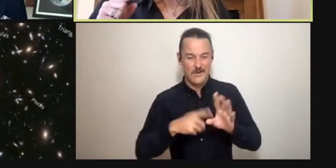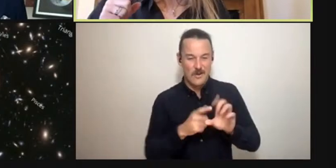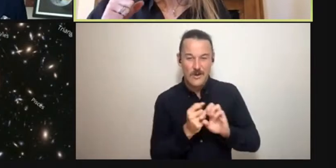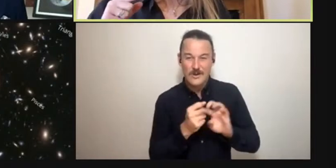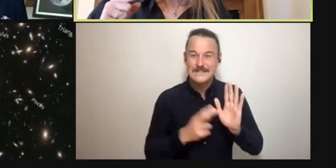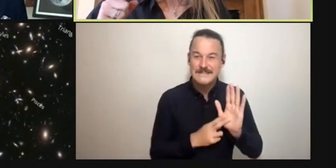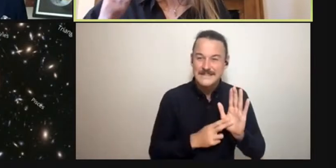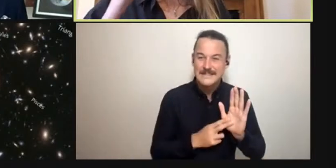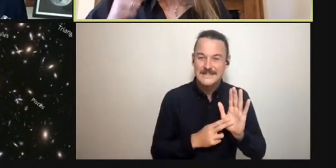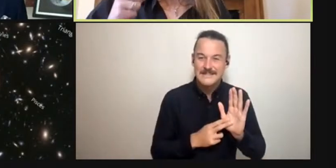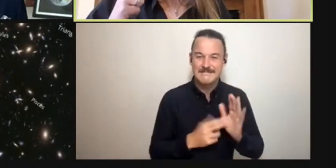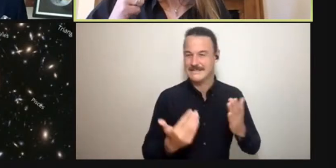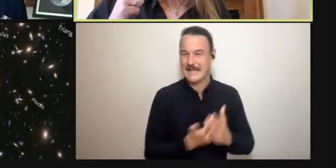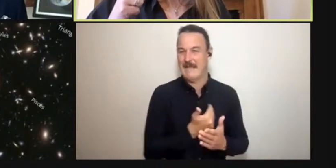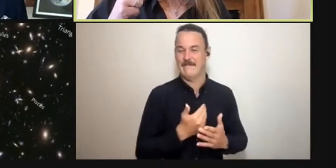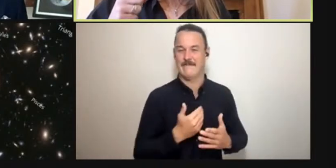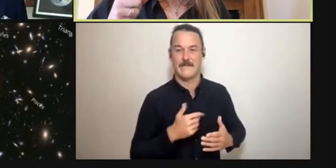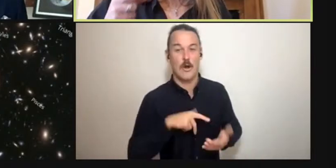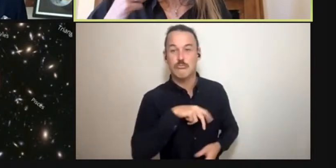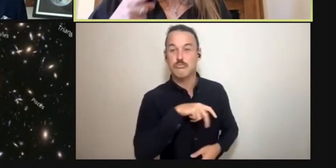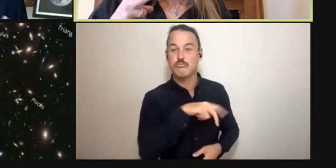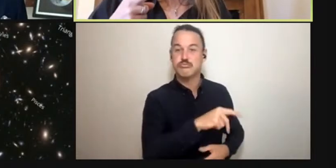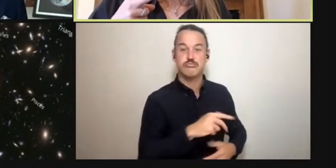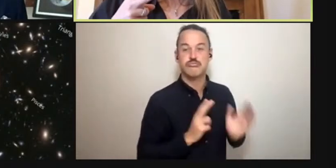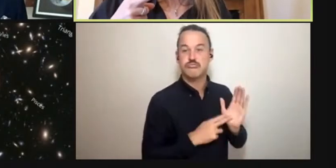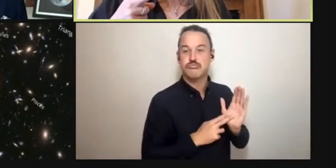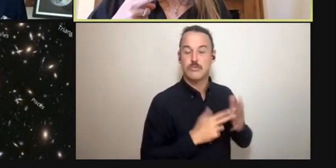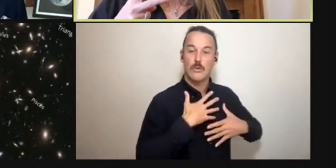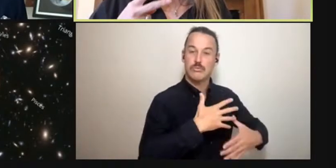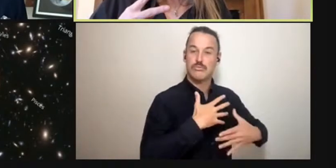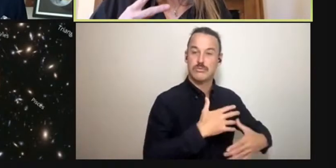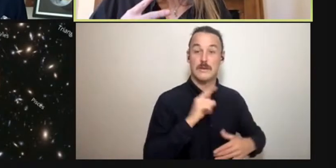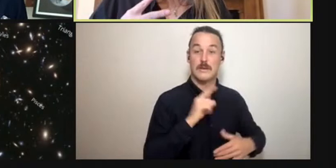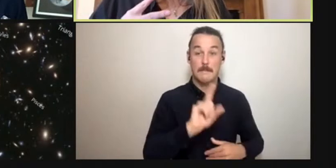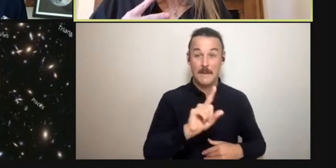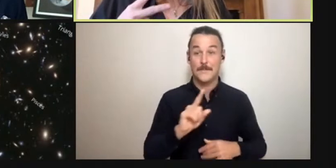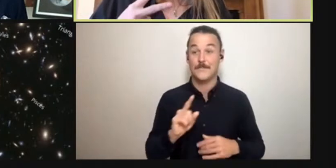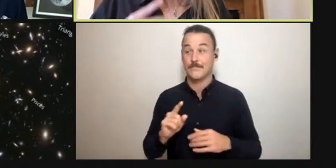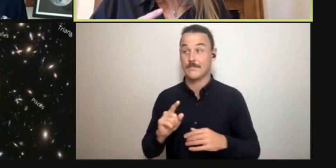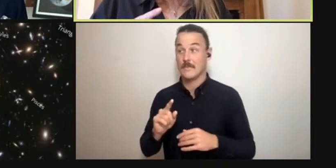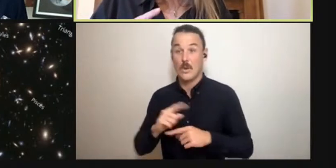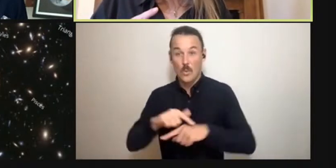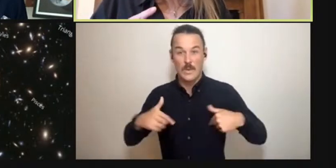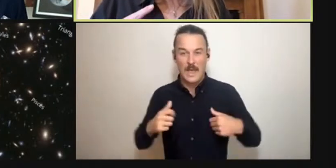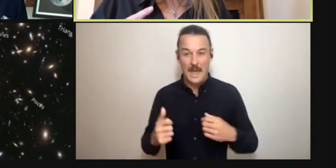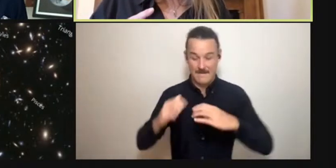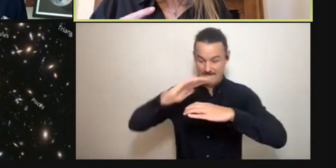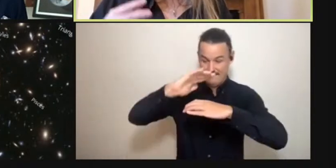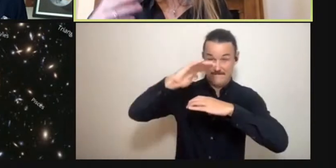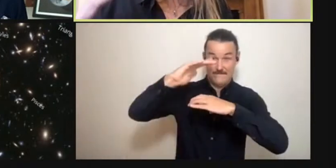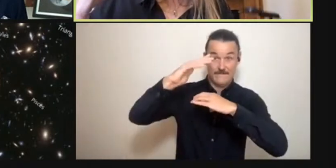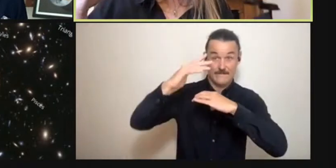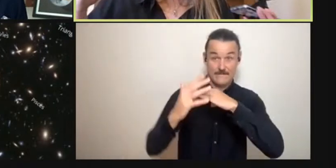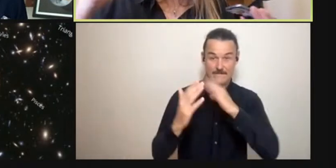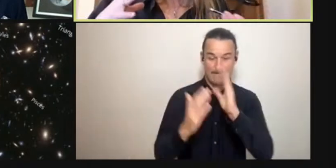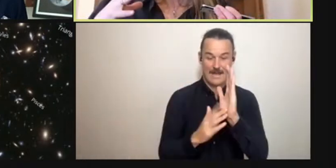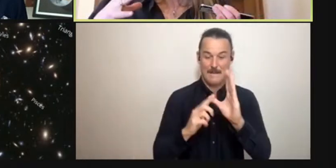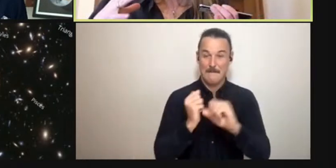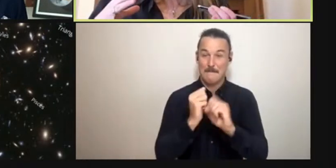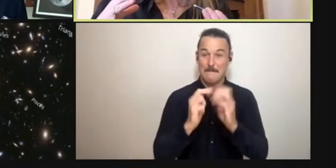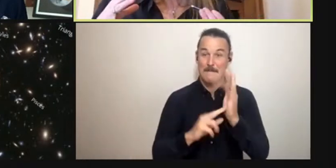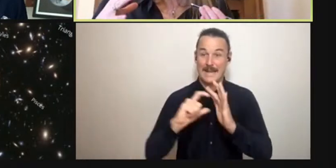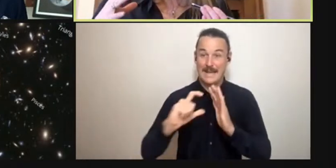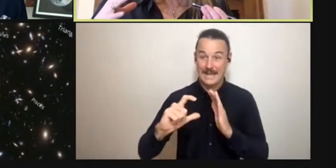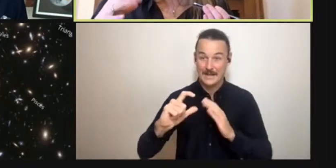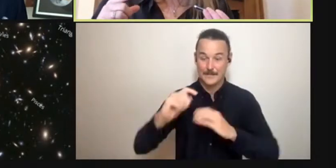key components are, we have a magnetic field and we have an atmosphere. And these act to shield us, but also to